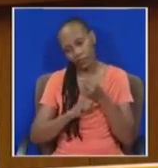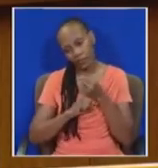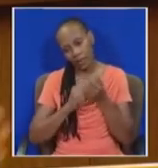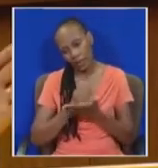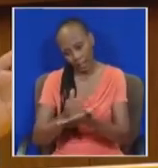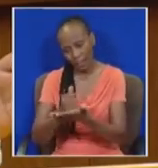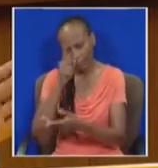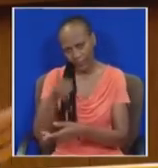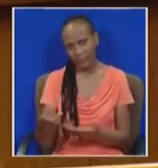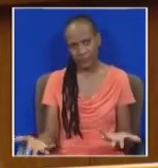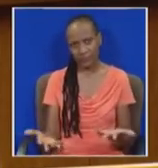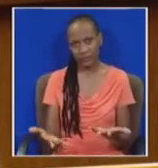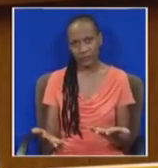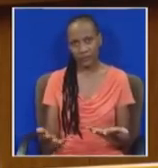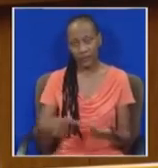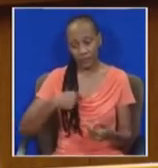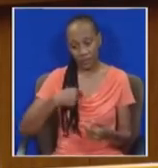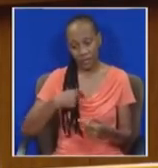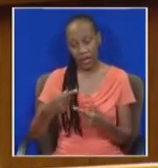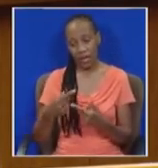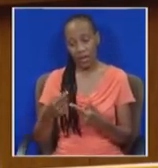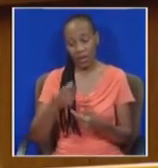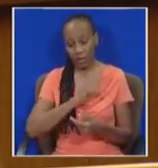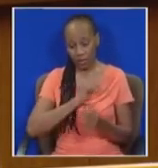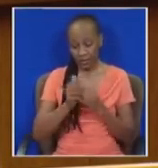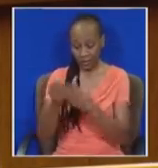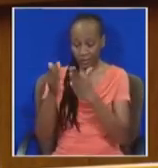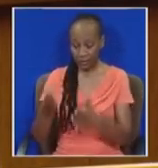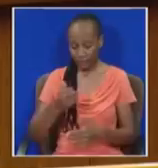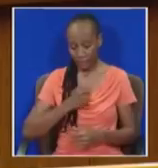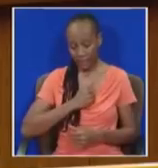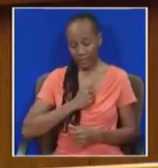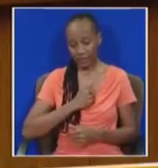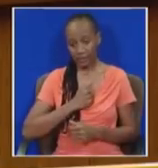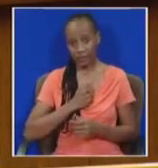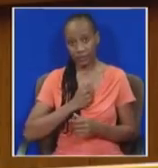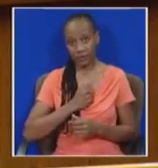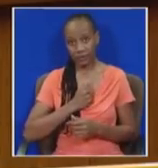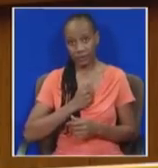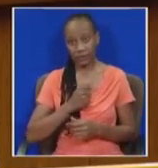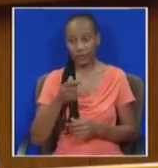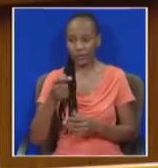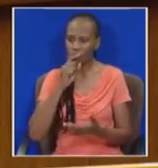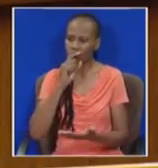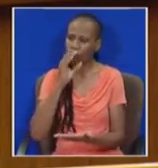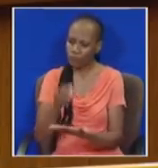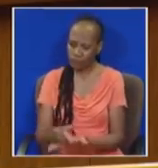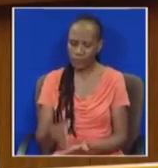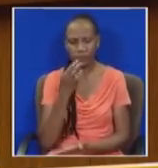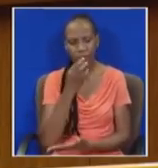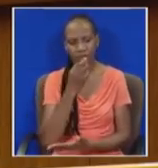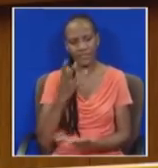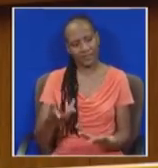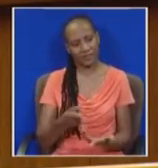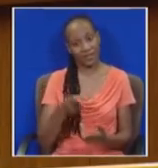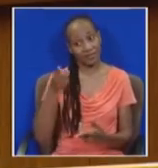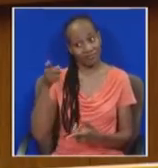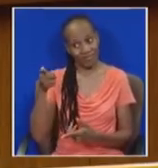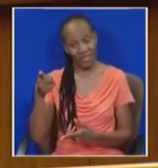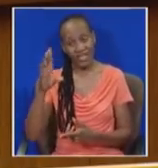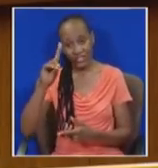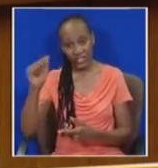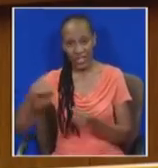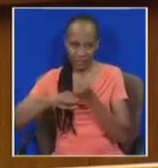official opposition, our leader, Mmusi Maimane, has already assured President Ramaphosa that he can count on the